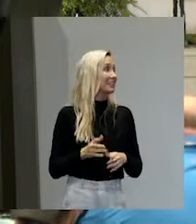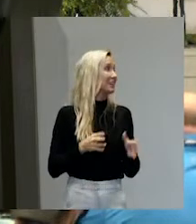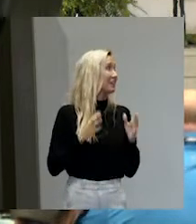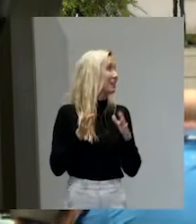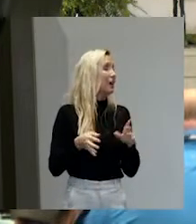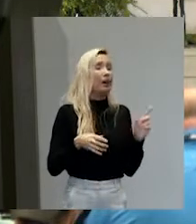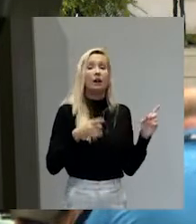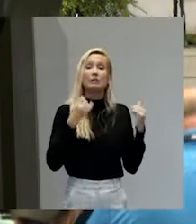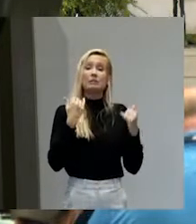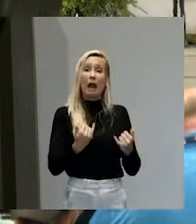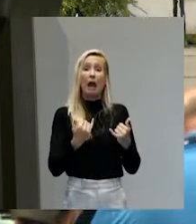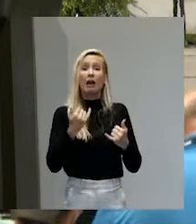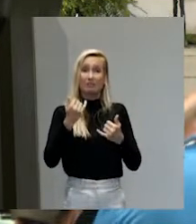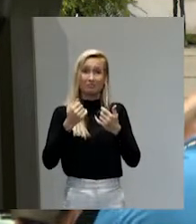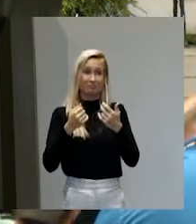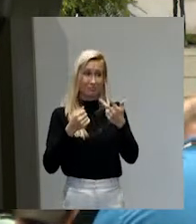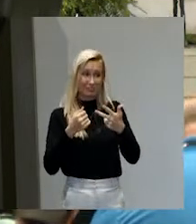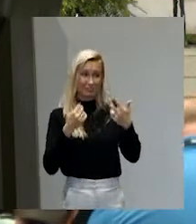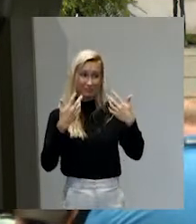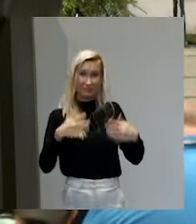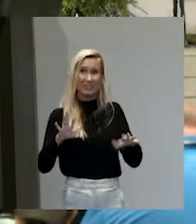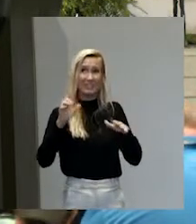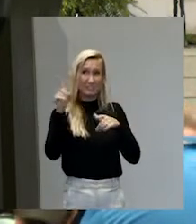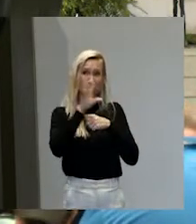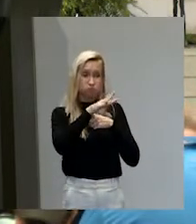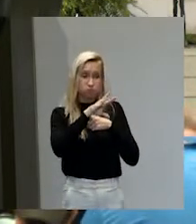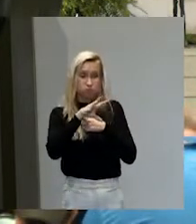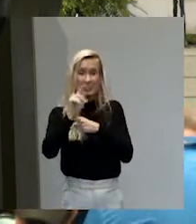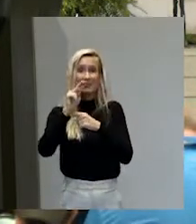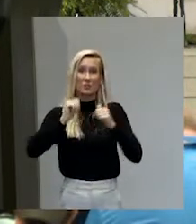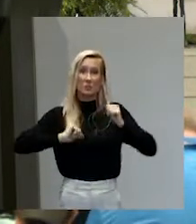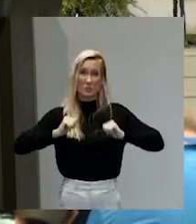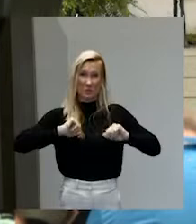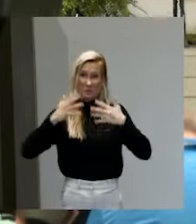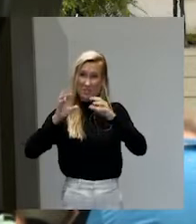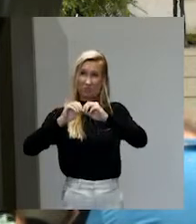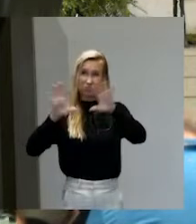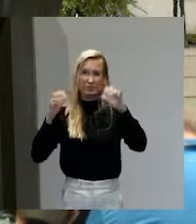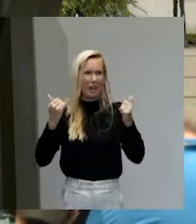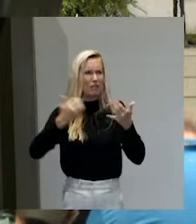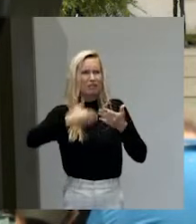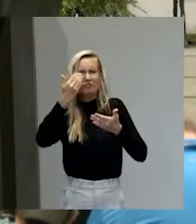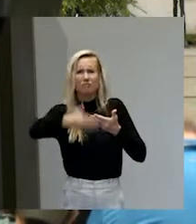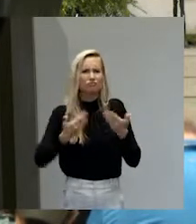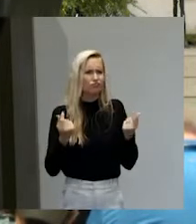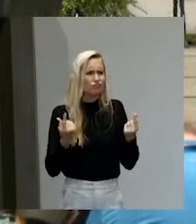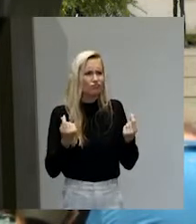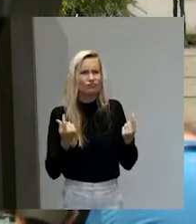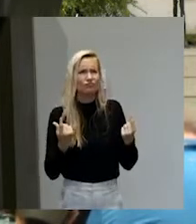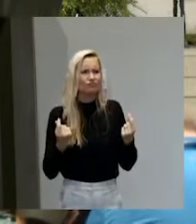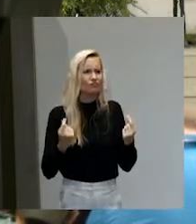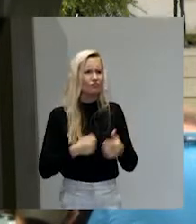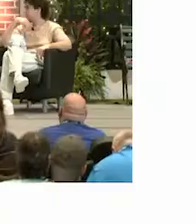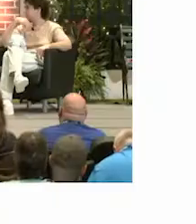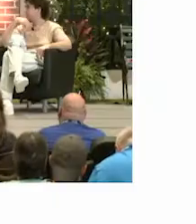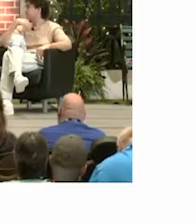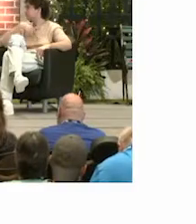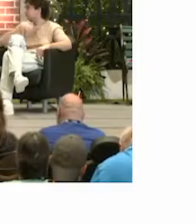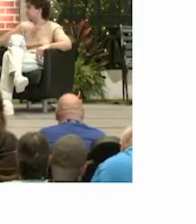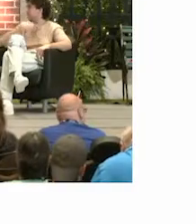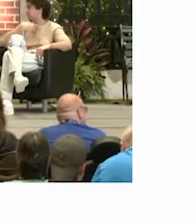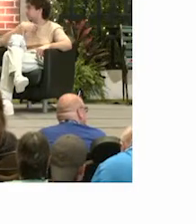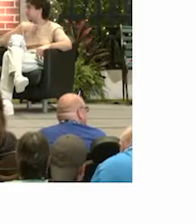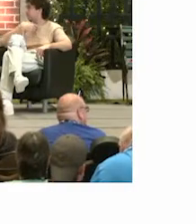of you? What's coming up? Go ahead. Rick has been helping me audition, thank God. So